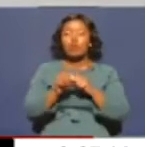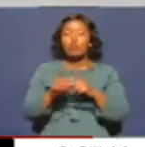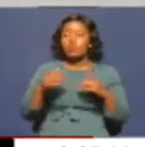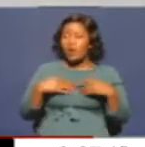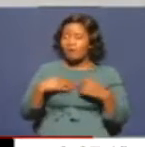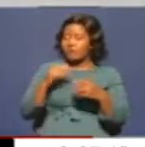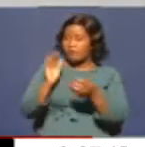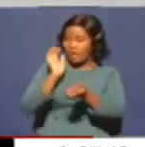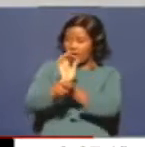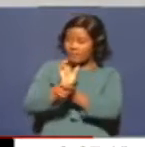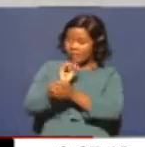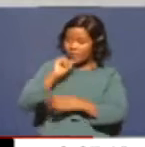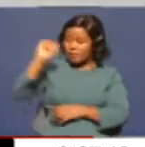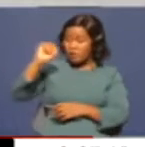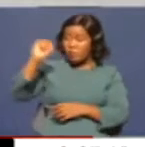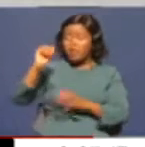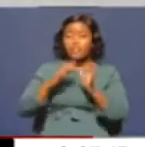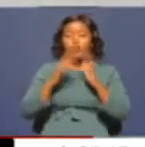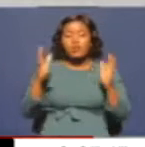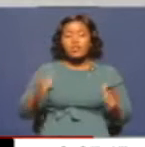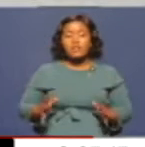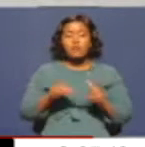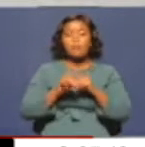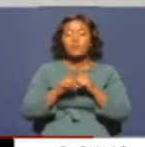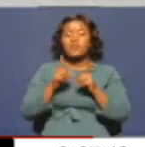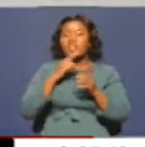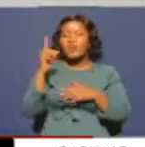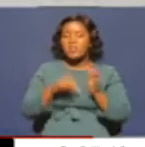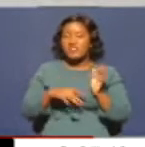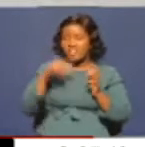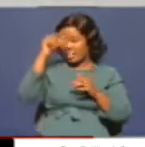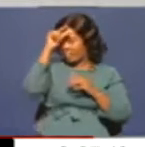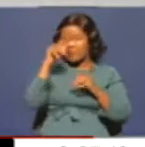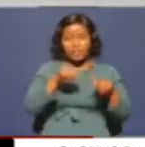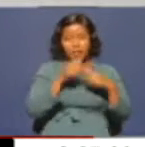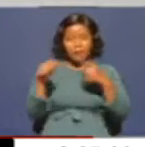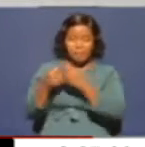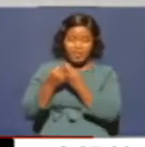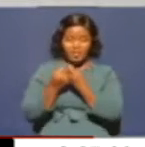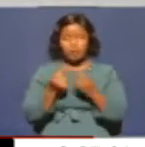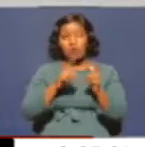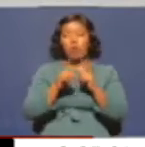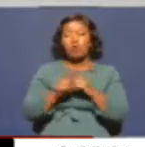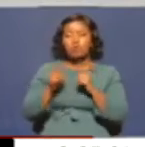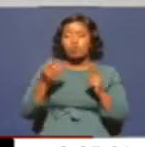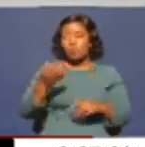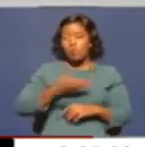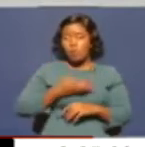political leaders, and declared a state of emergency. The head of Sudan's Sovereign Council, General Abdel